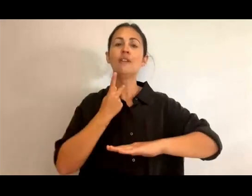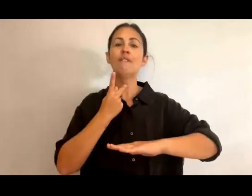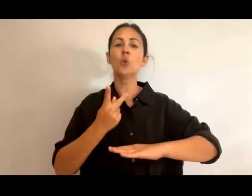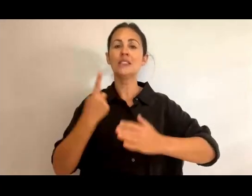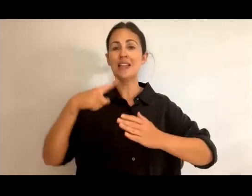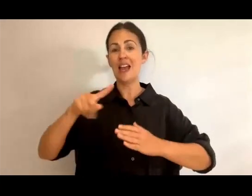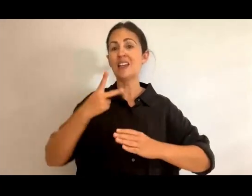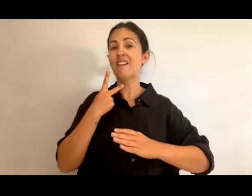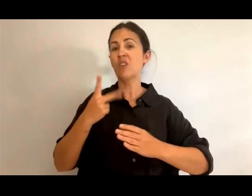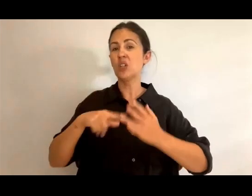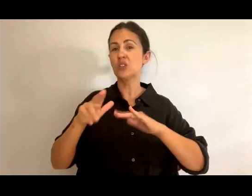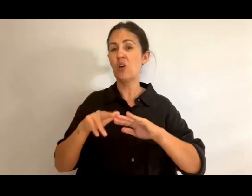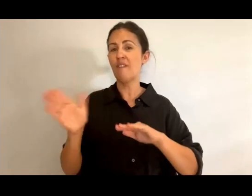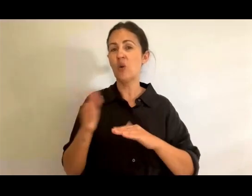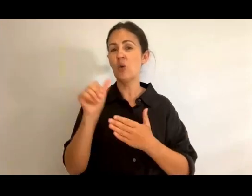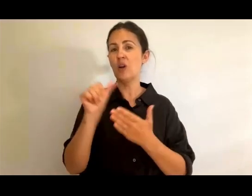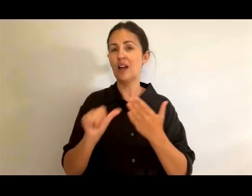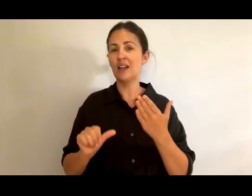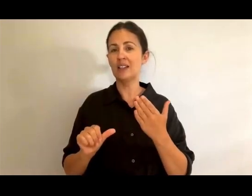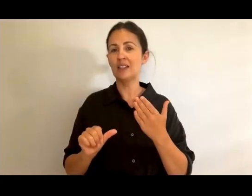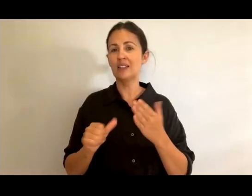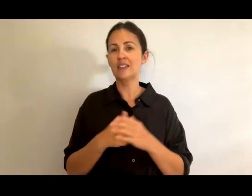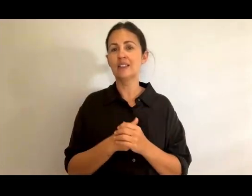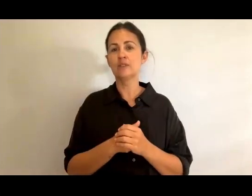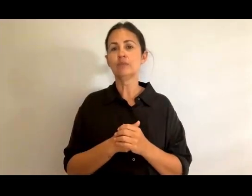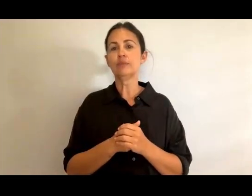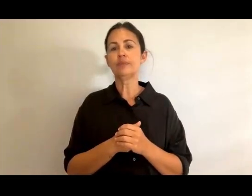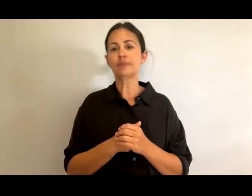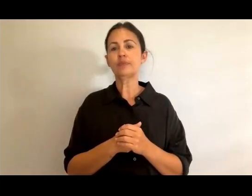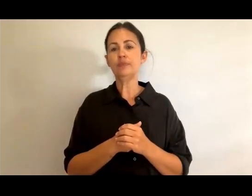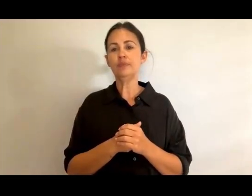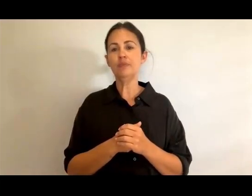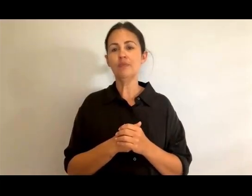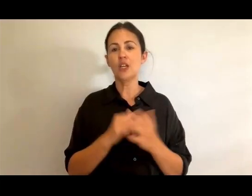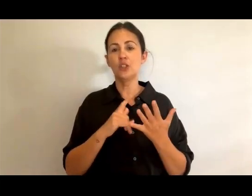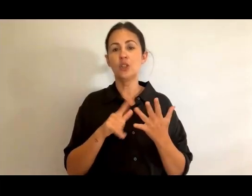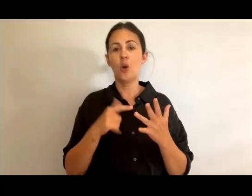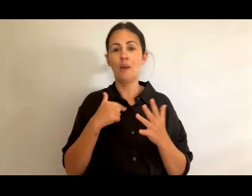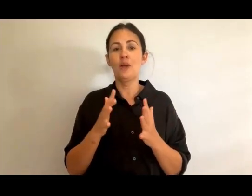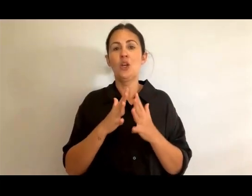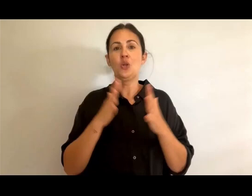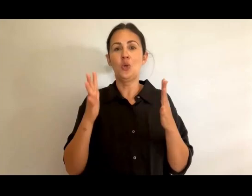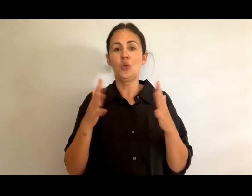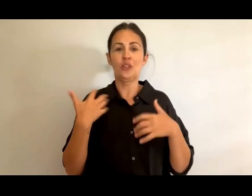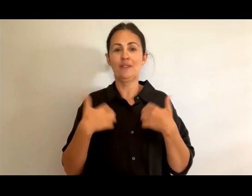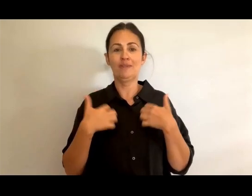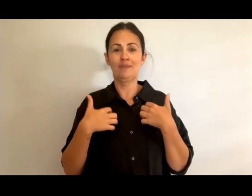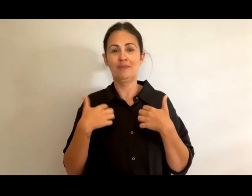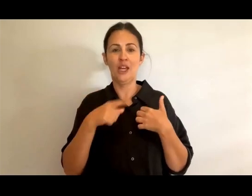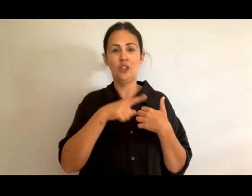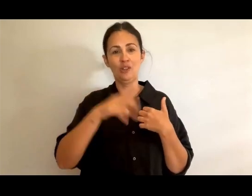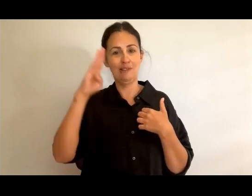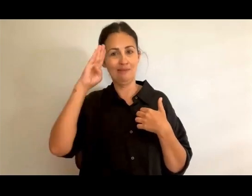Vincent Amajira, who we have a show in March opening. So that was great. Thank you. We are now going to go